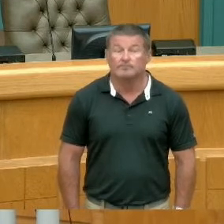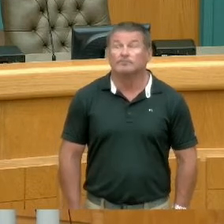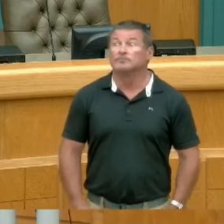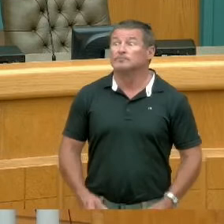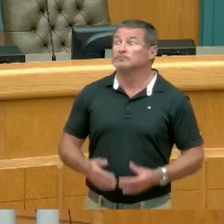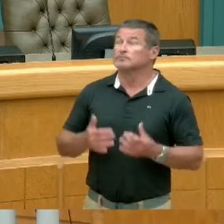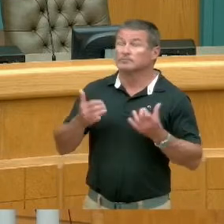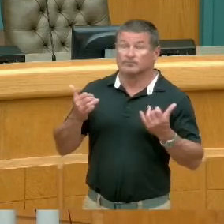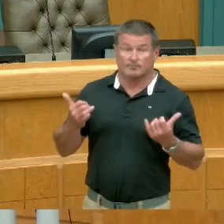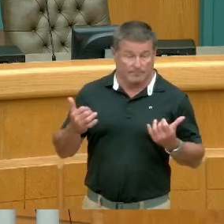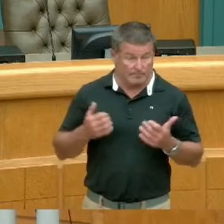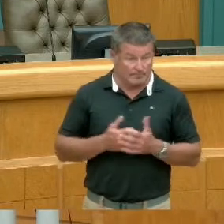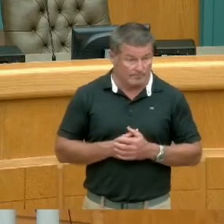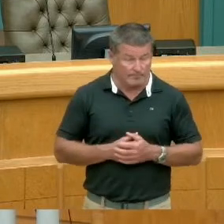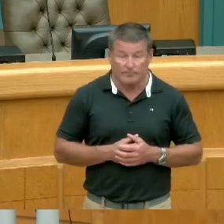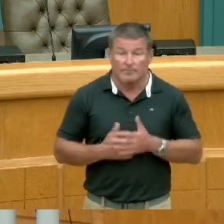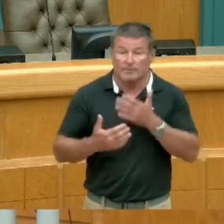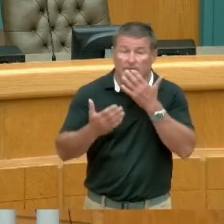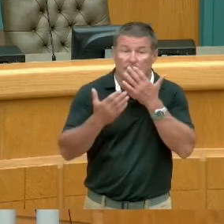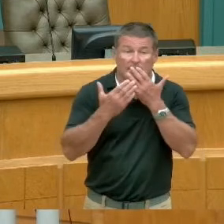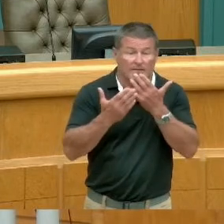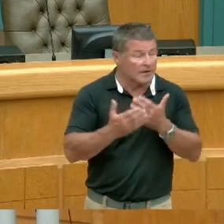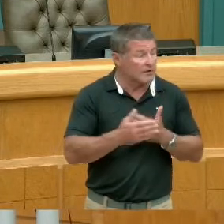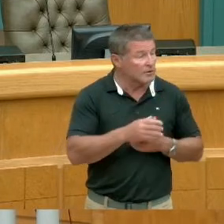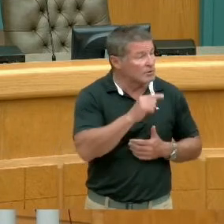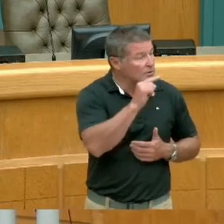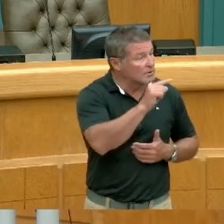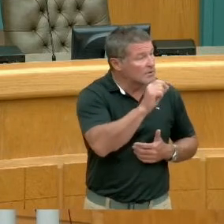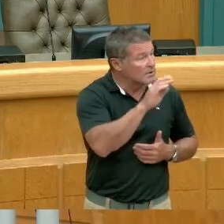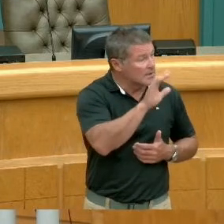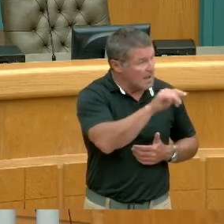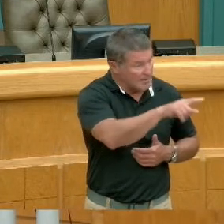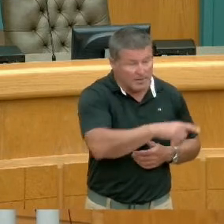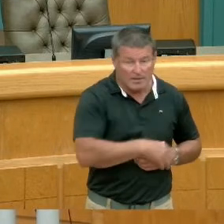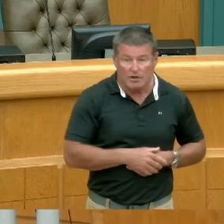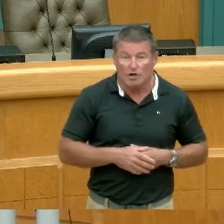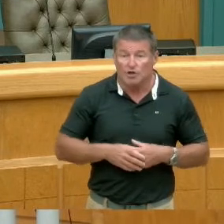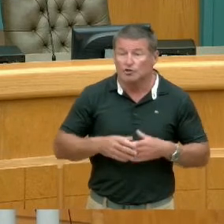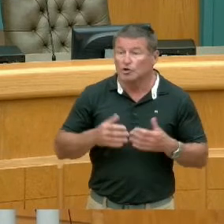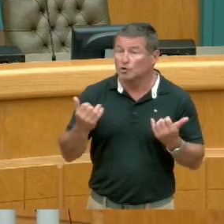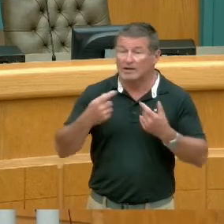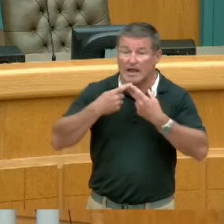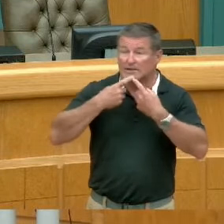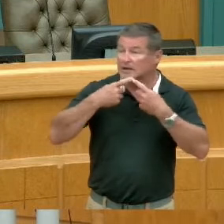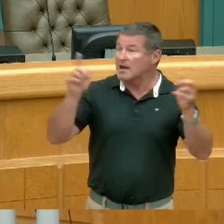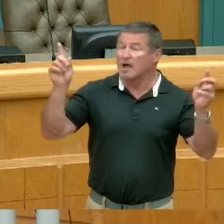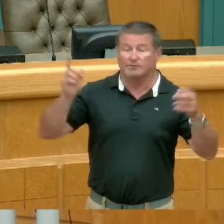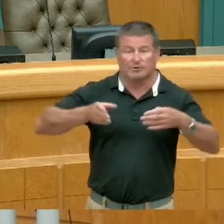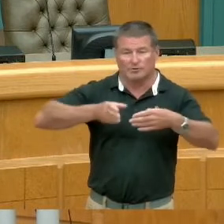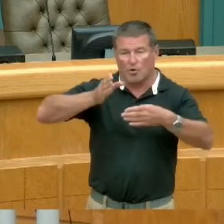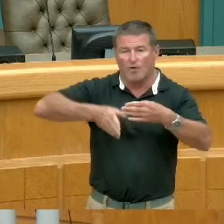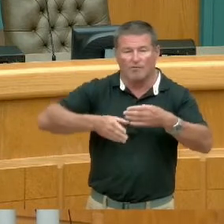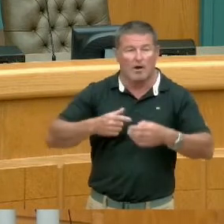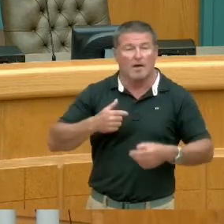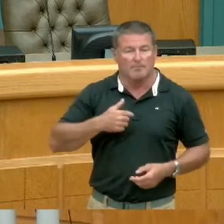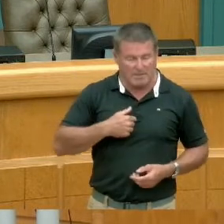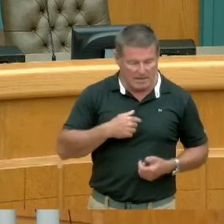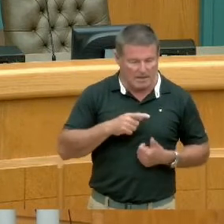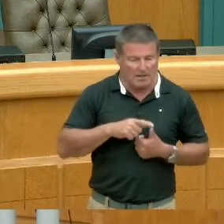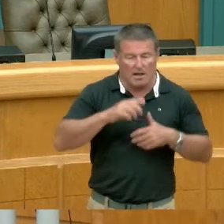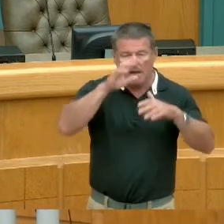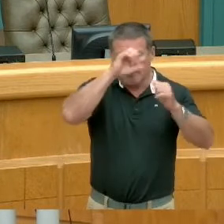Okay. Thank you, Gabby. All right, well, that concludes our presentations for today. Myself and Mayor McComb and